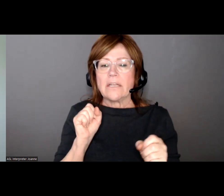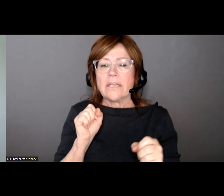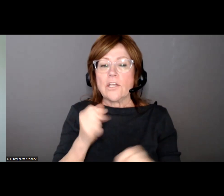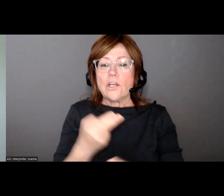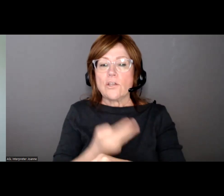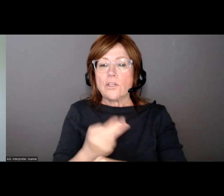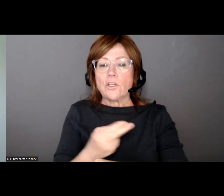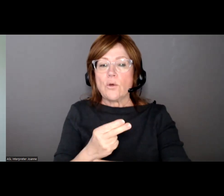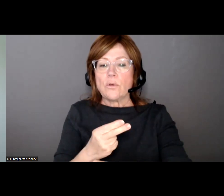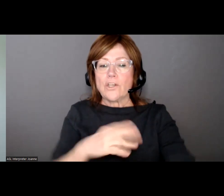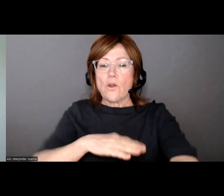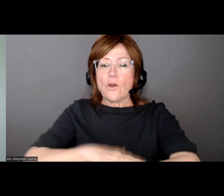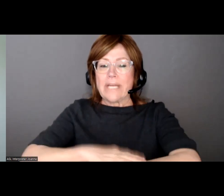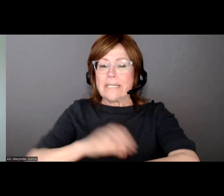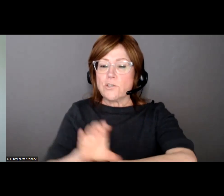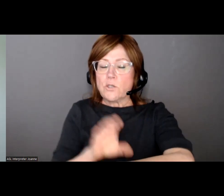and there might be more